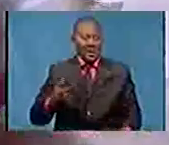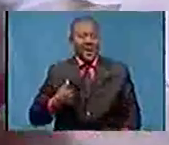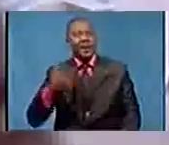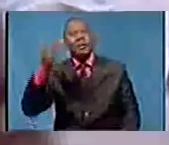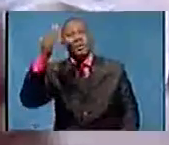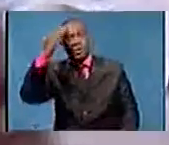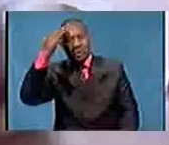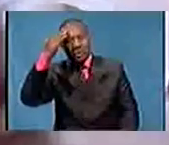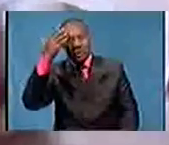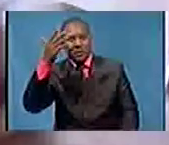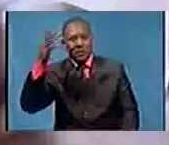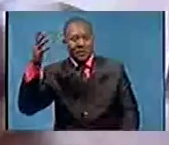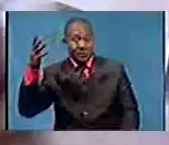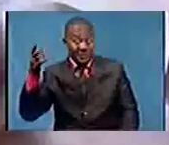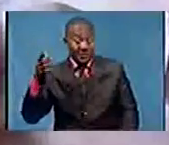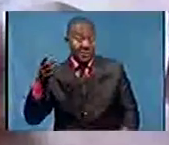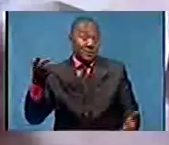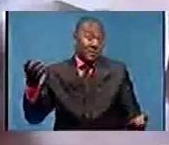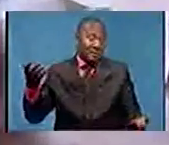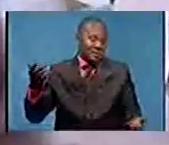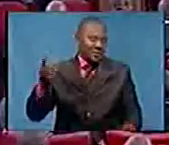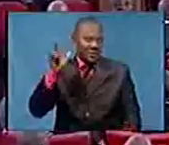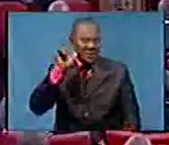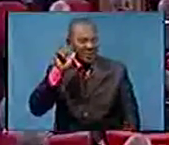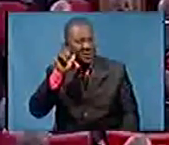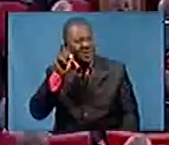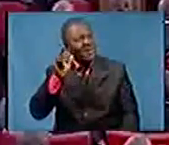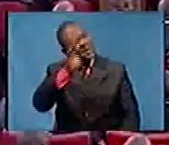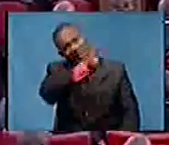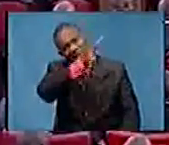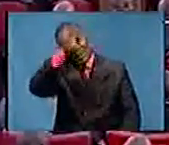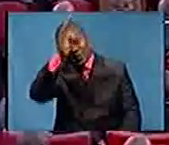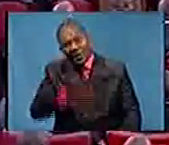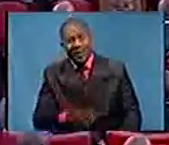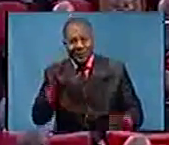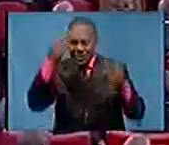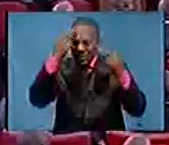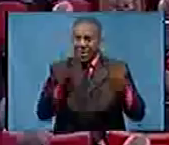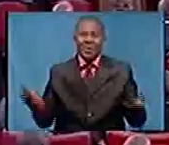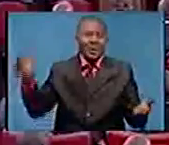listened. They've listened. It would not happen again. We're giving you our word.